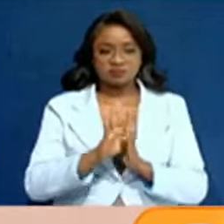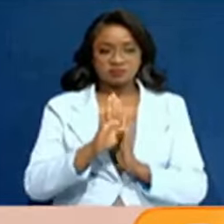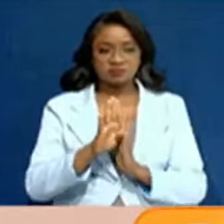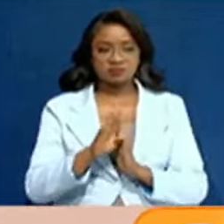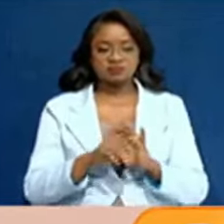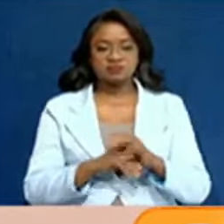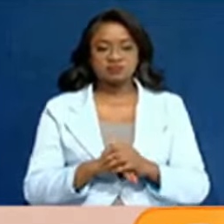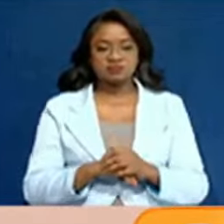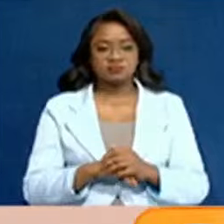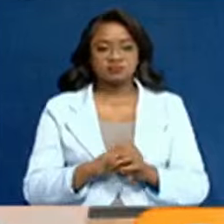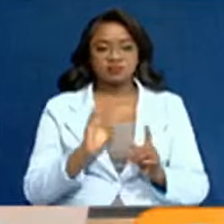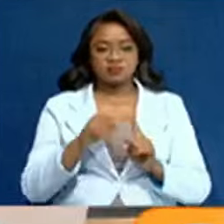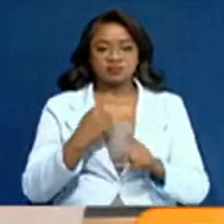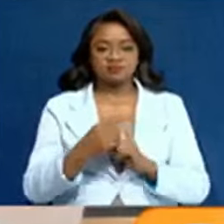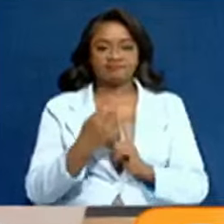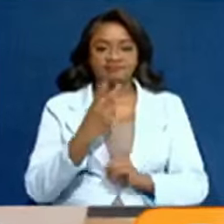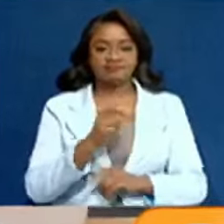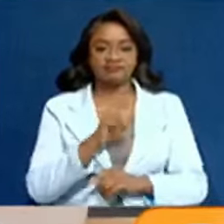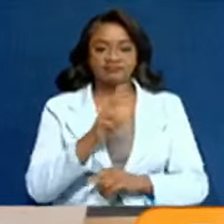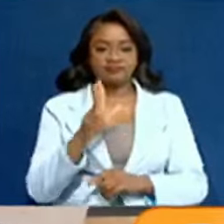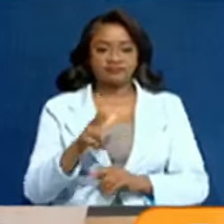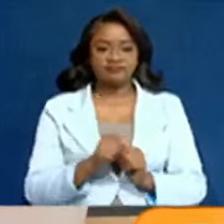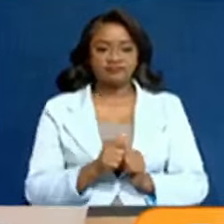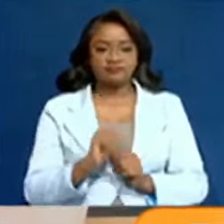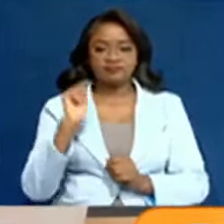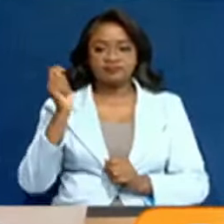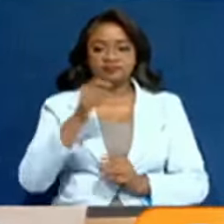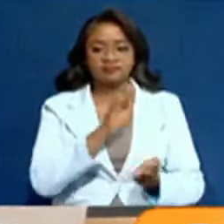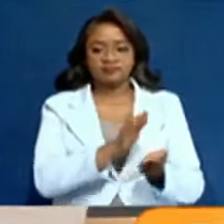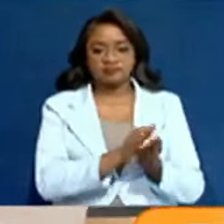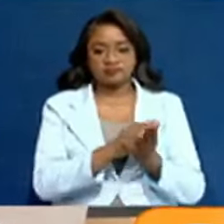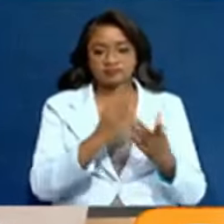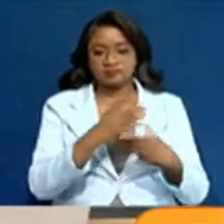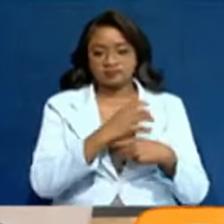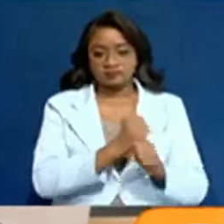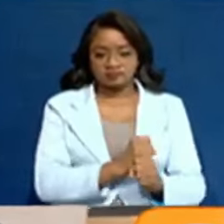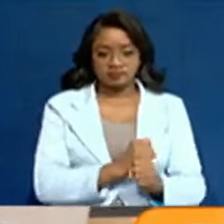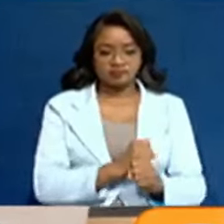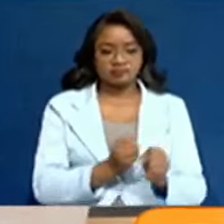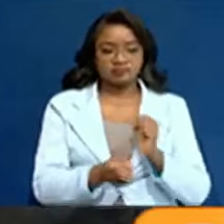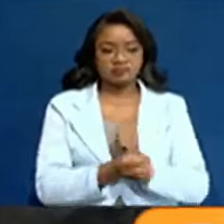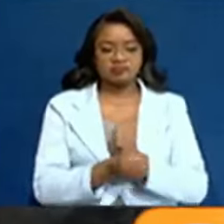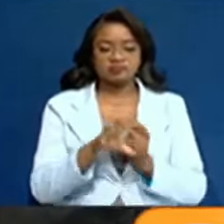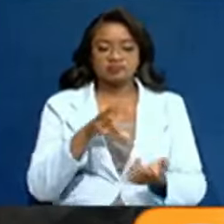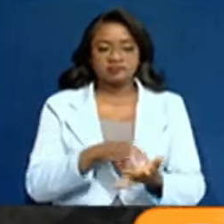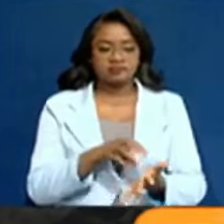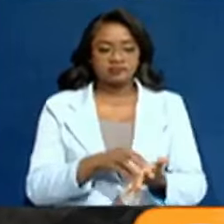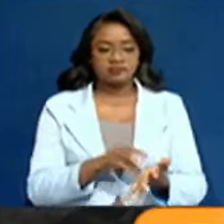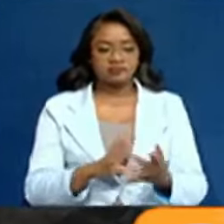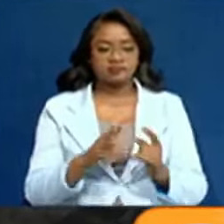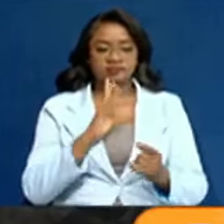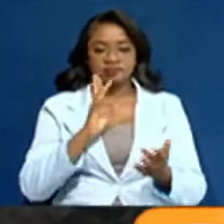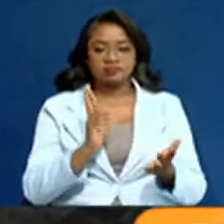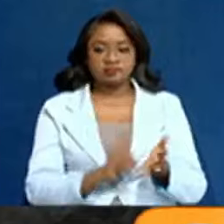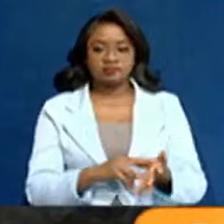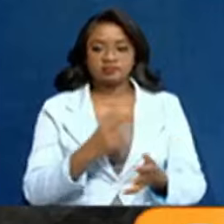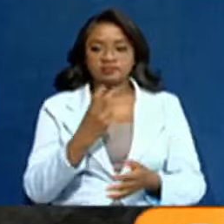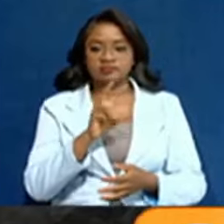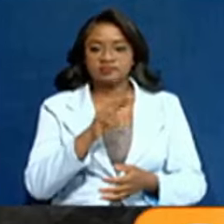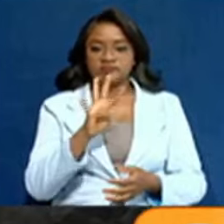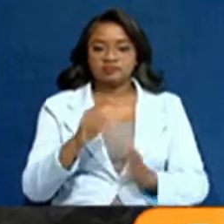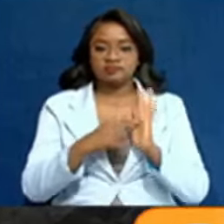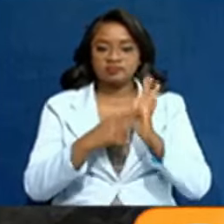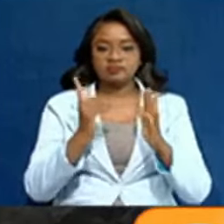of 2023. The Kenya Bankers Association State of Banking Industry Report 2024 shows